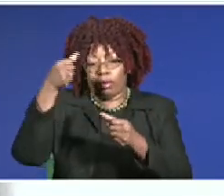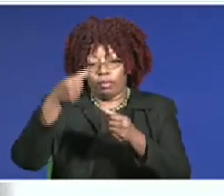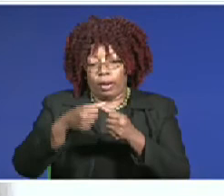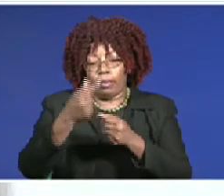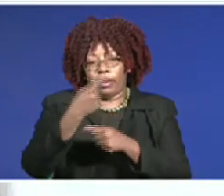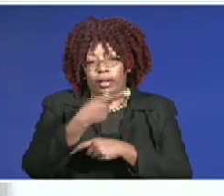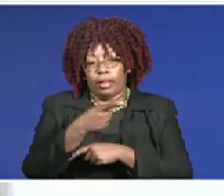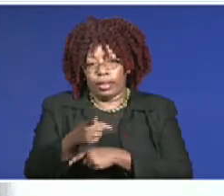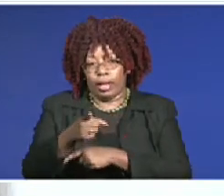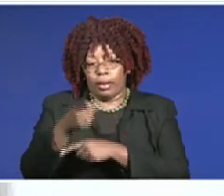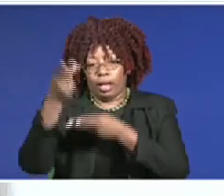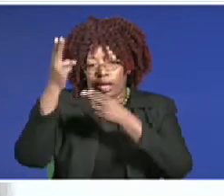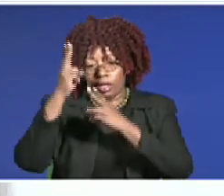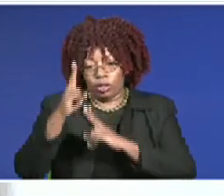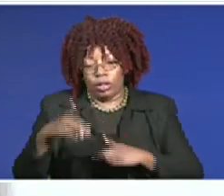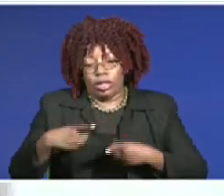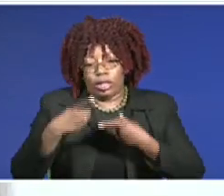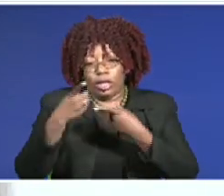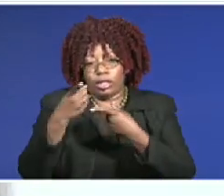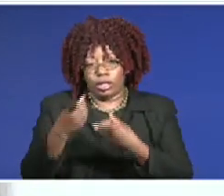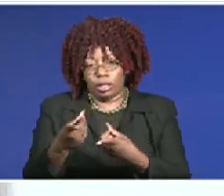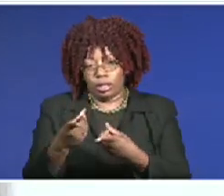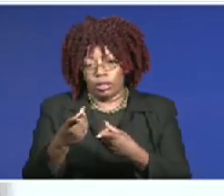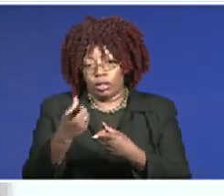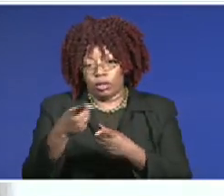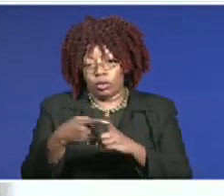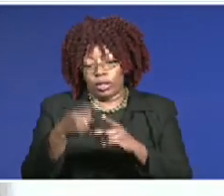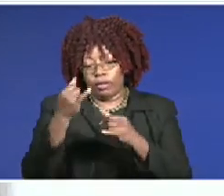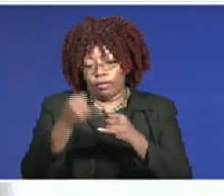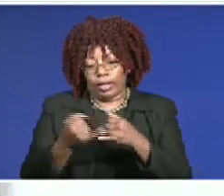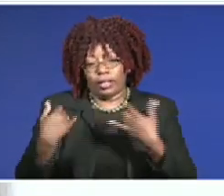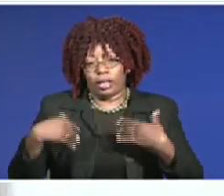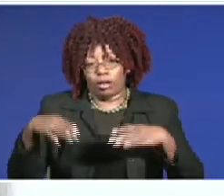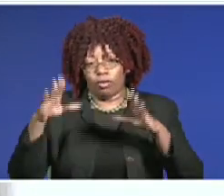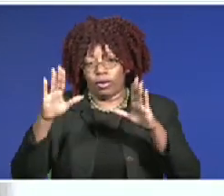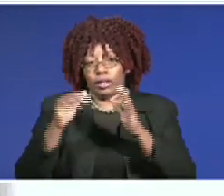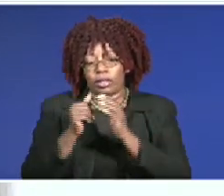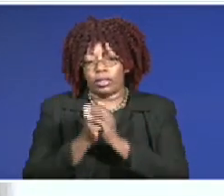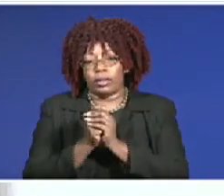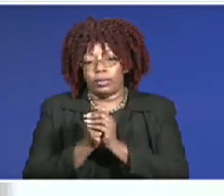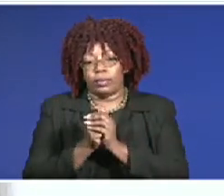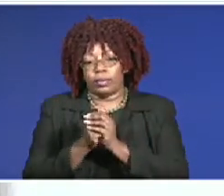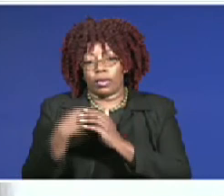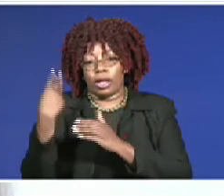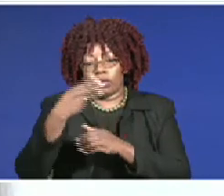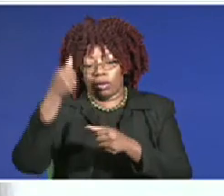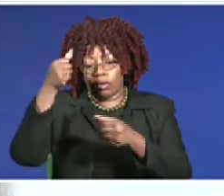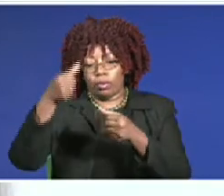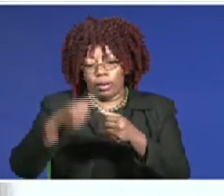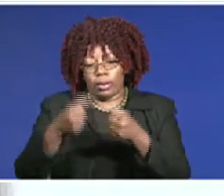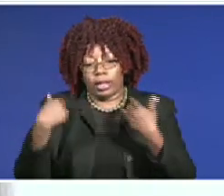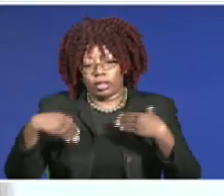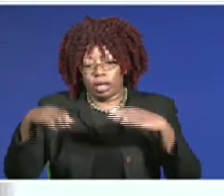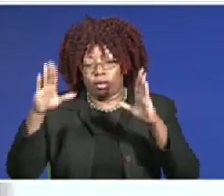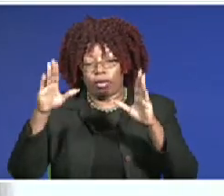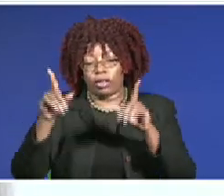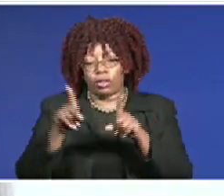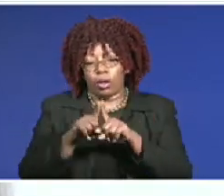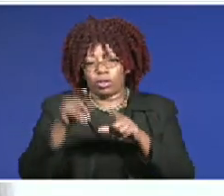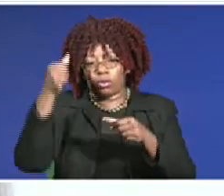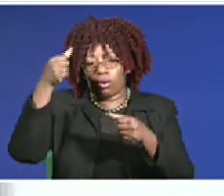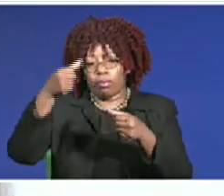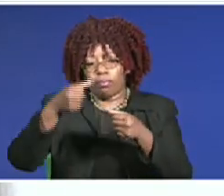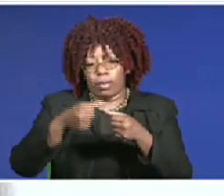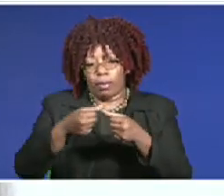their dedication that led them to a final sacrifice. As we reflect on their sacrifice, we also remember